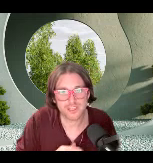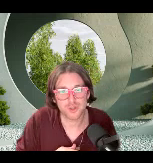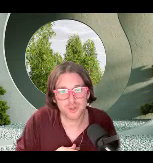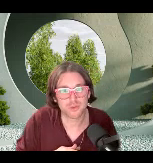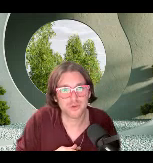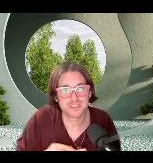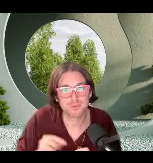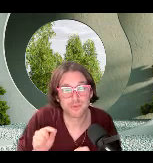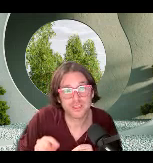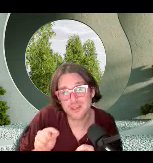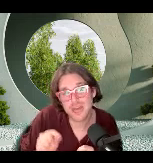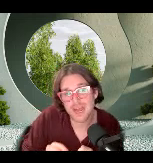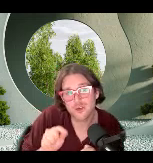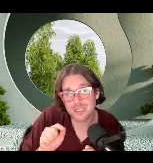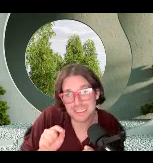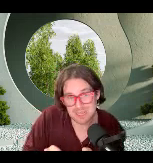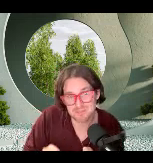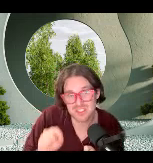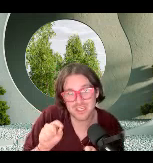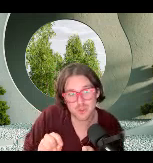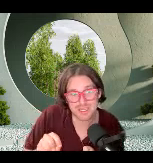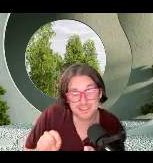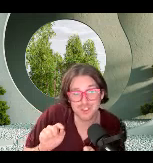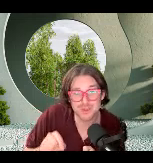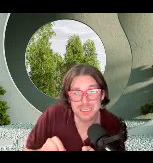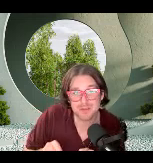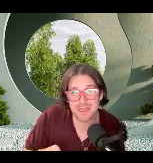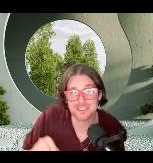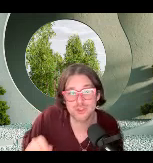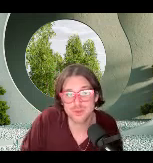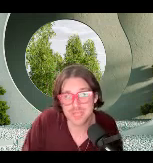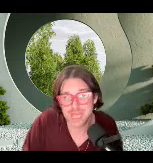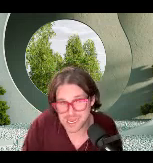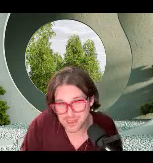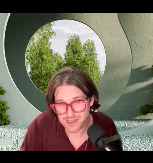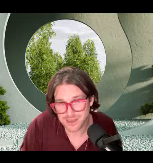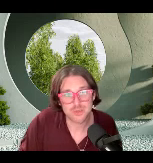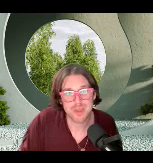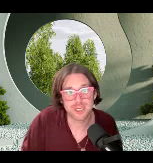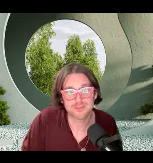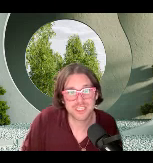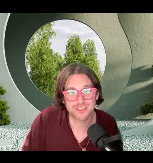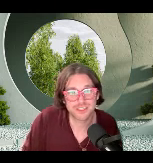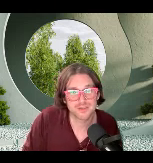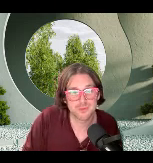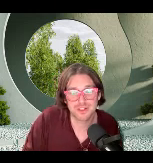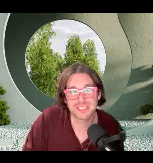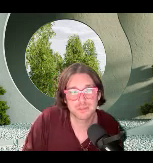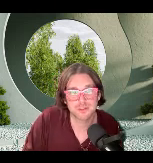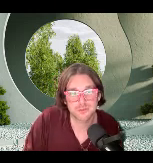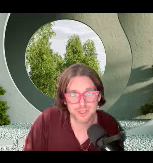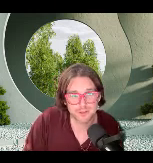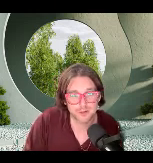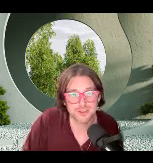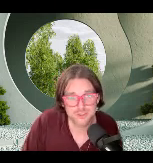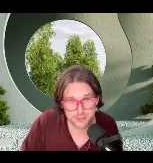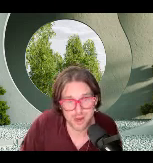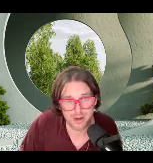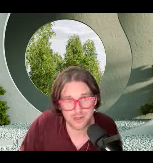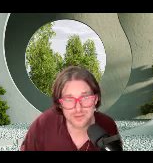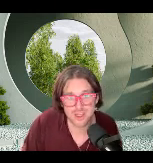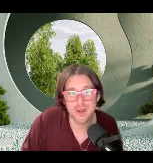to walk you through some real concrete tips and tricks that you can implement today to make your materials more accessible for